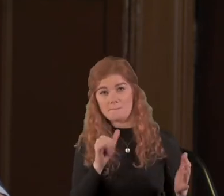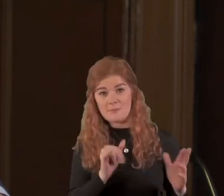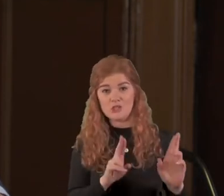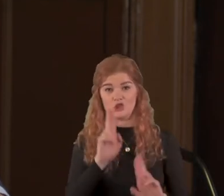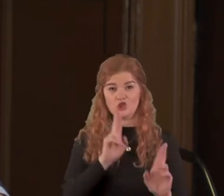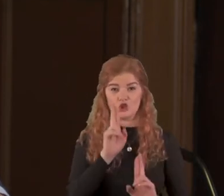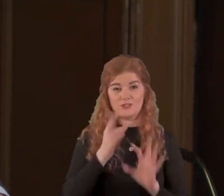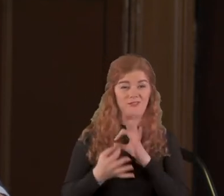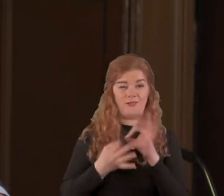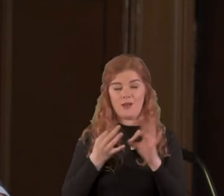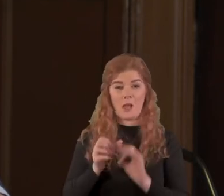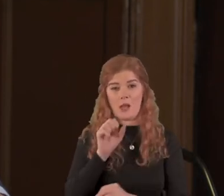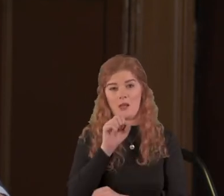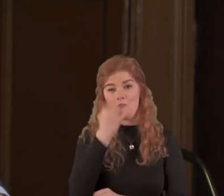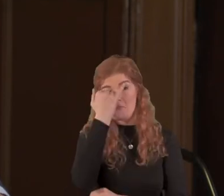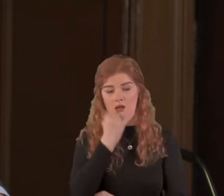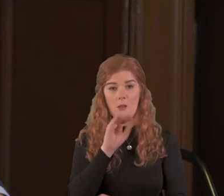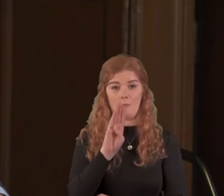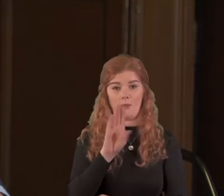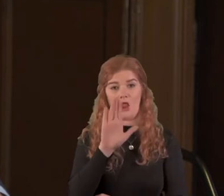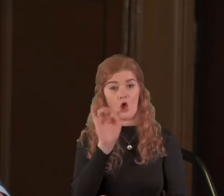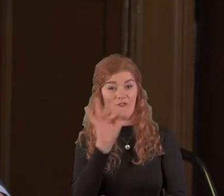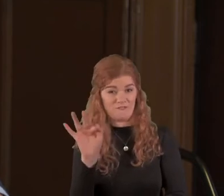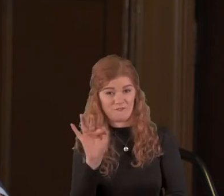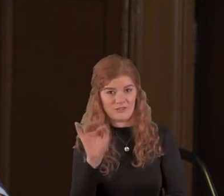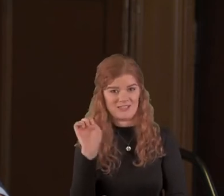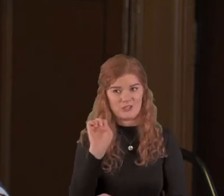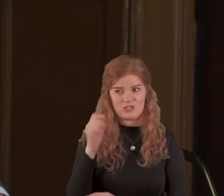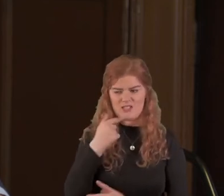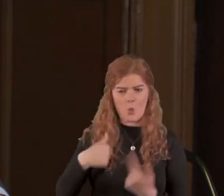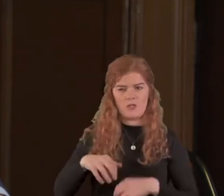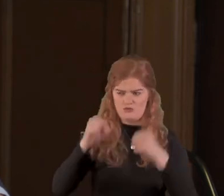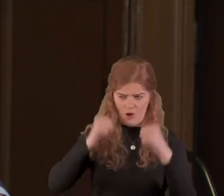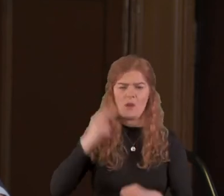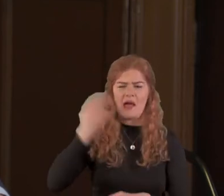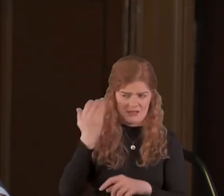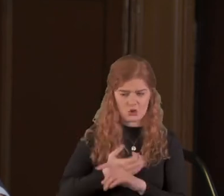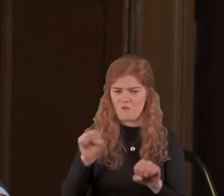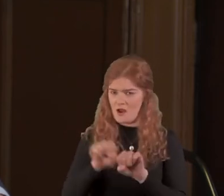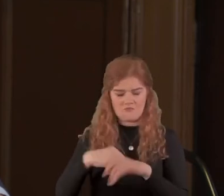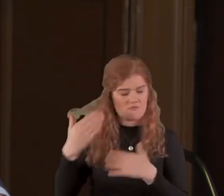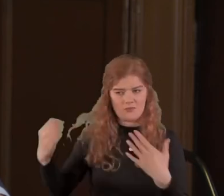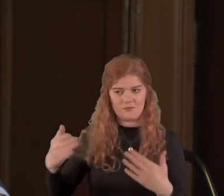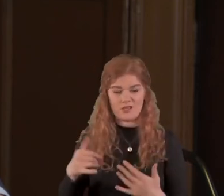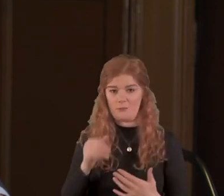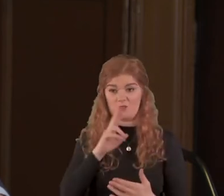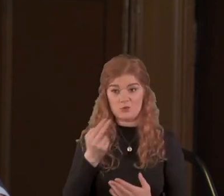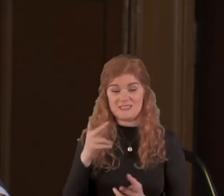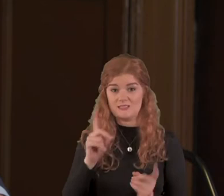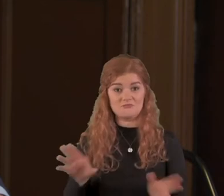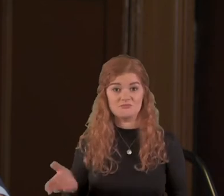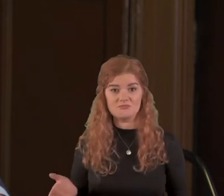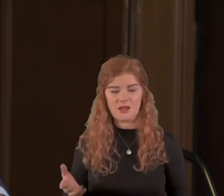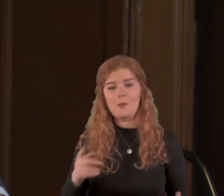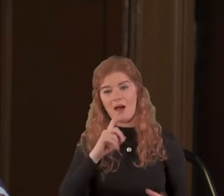bluffed the British about how strong they were and how long they could continue the fight. There's another